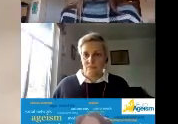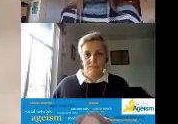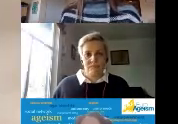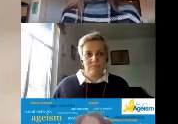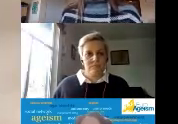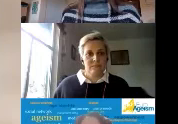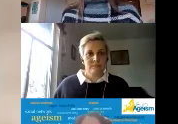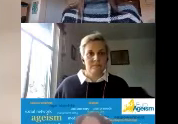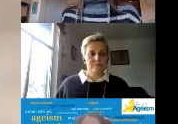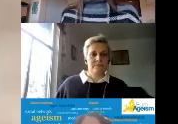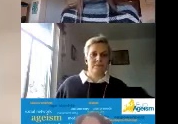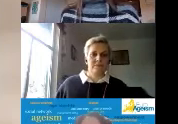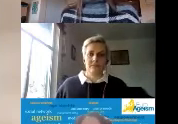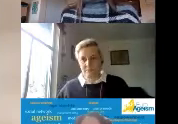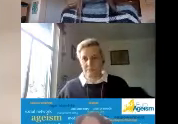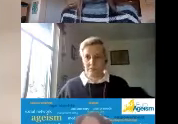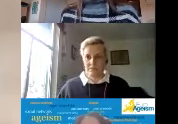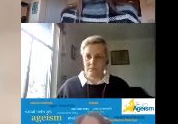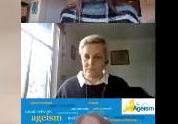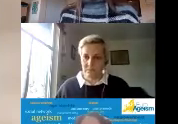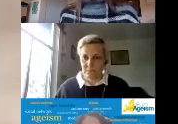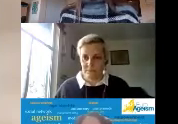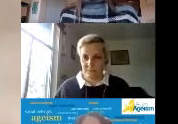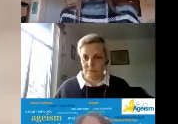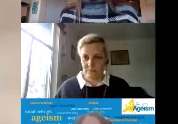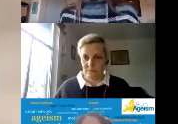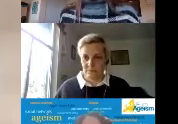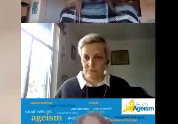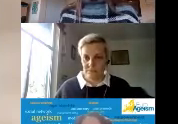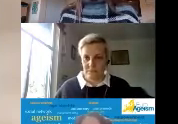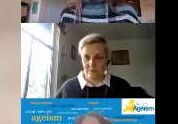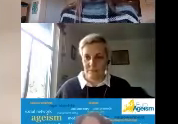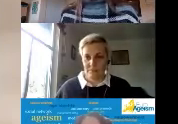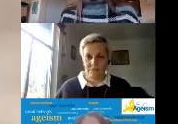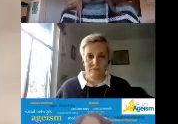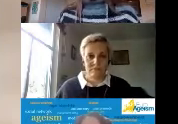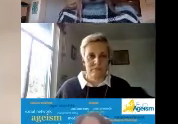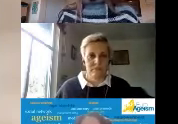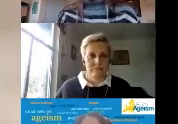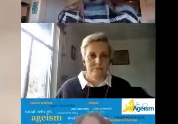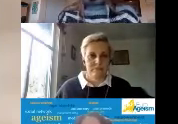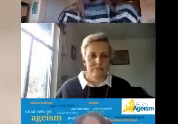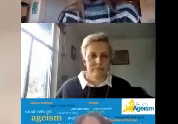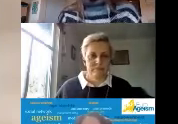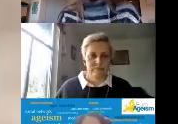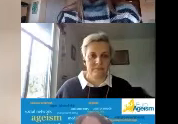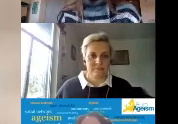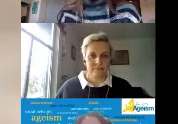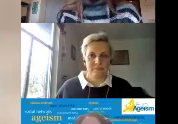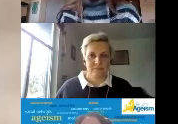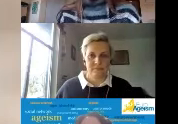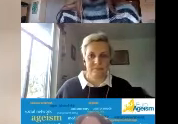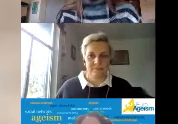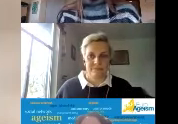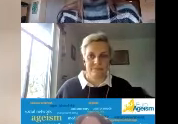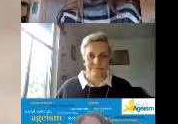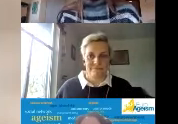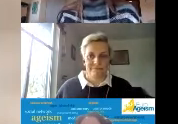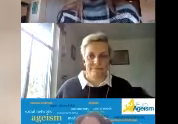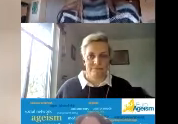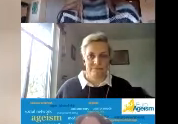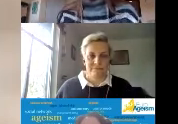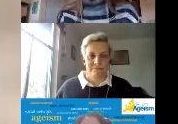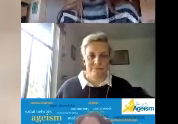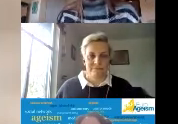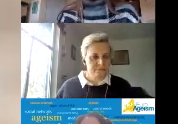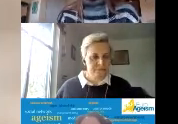participating, and we look forward to your involvement in further presentations. We do have another webinar scheduled for next Thursday on capacity,